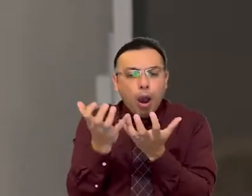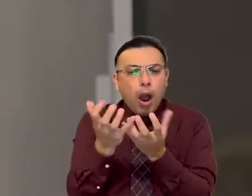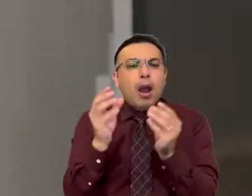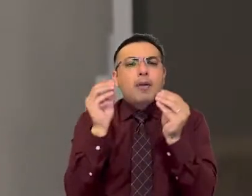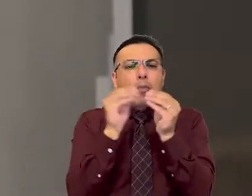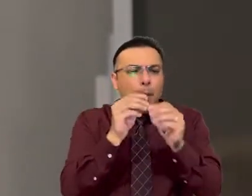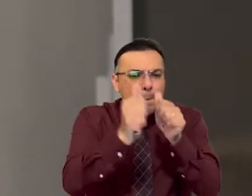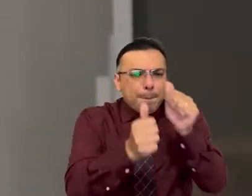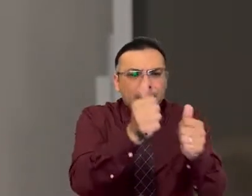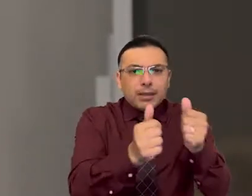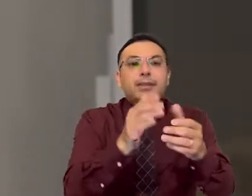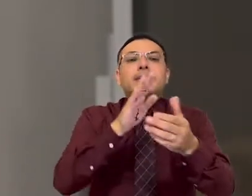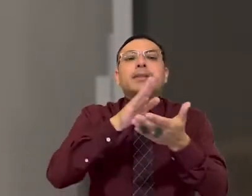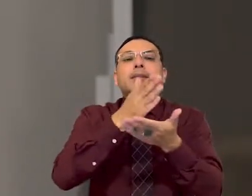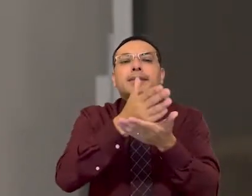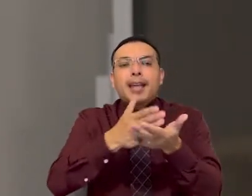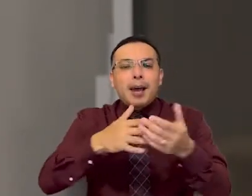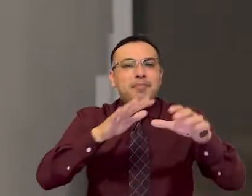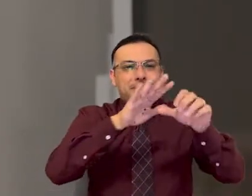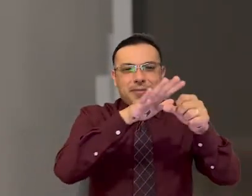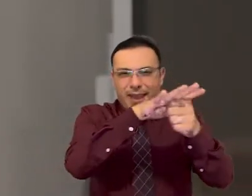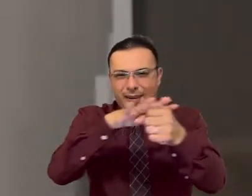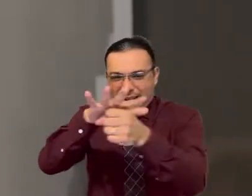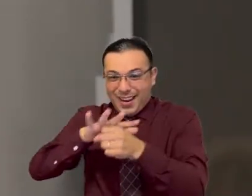of course, that means our East Coast cluster.